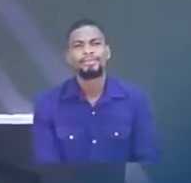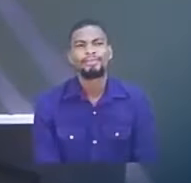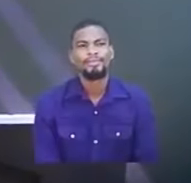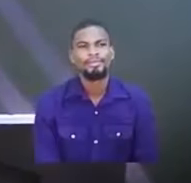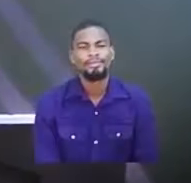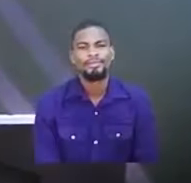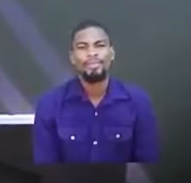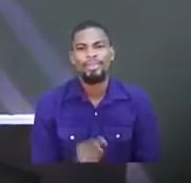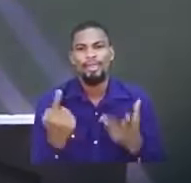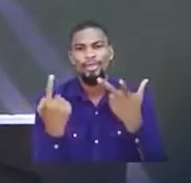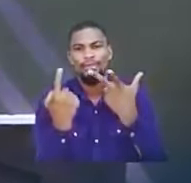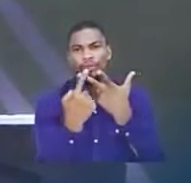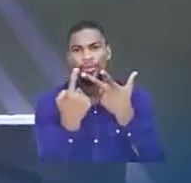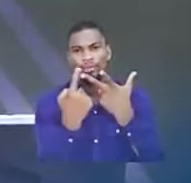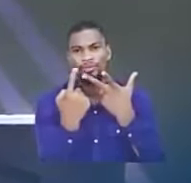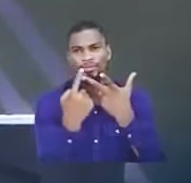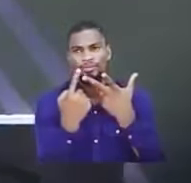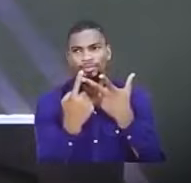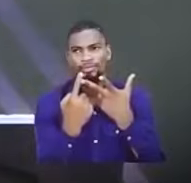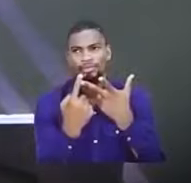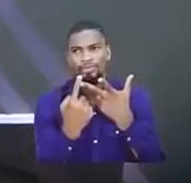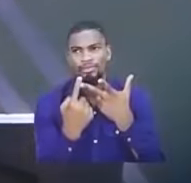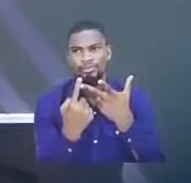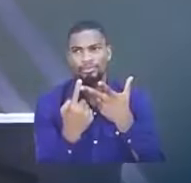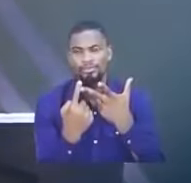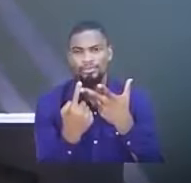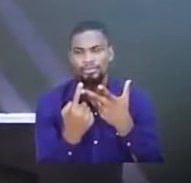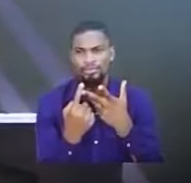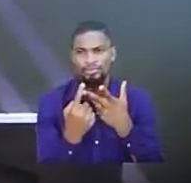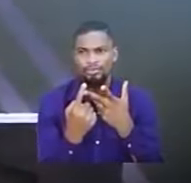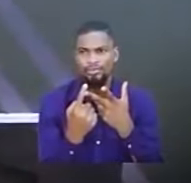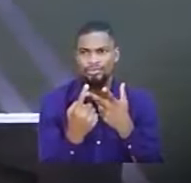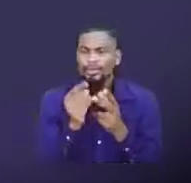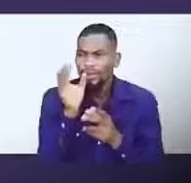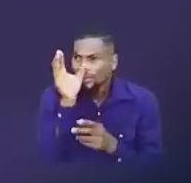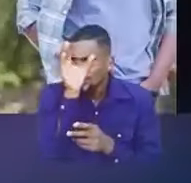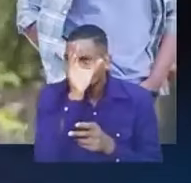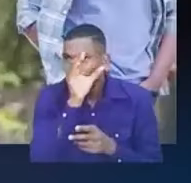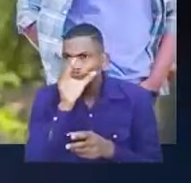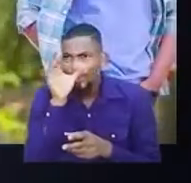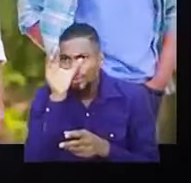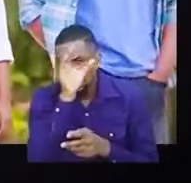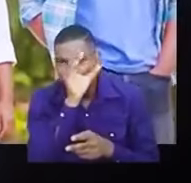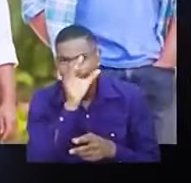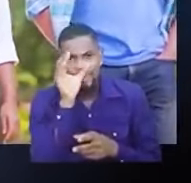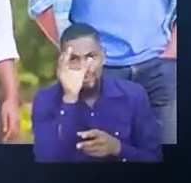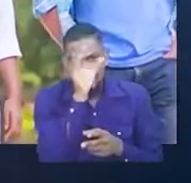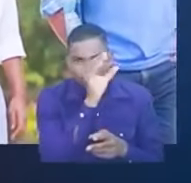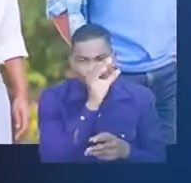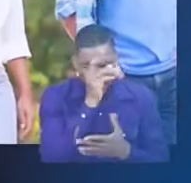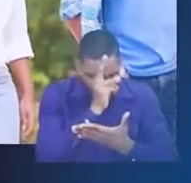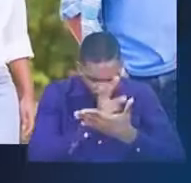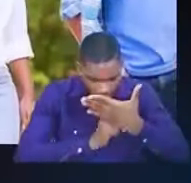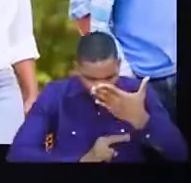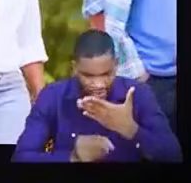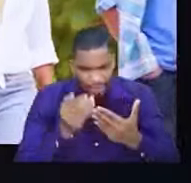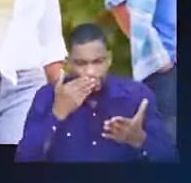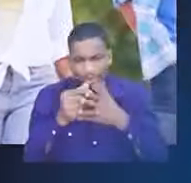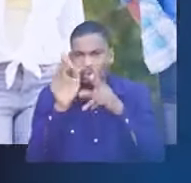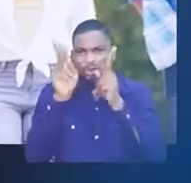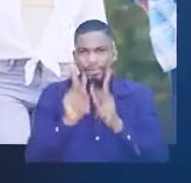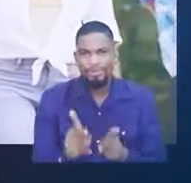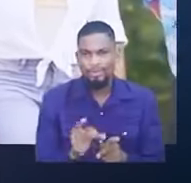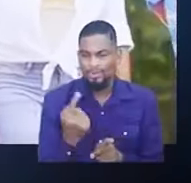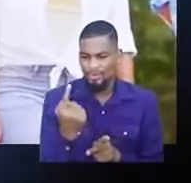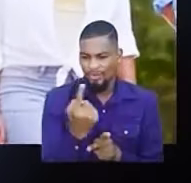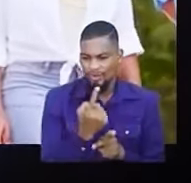Number three, look out for diligent people. Look out for diligent people and walk with them